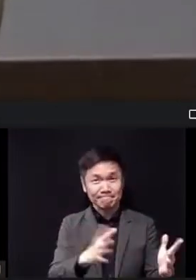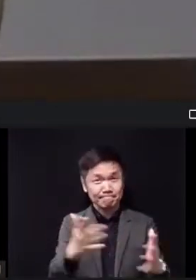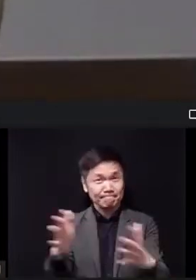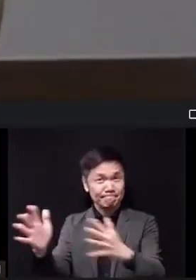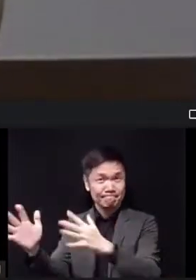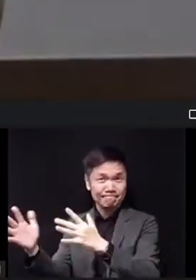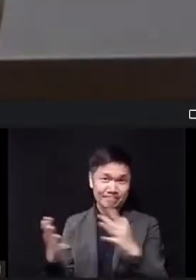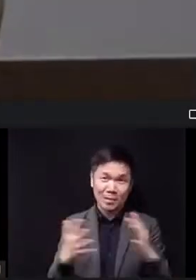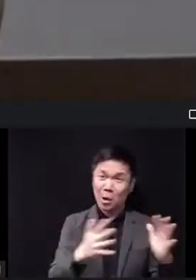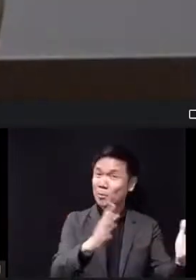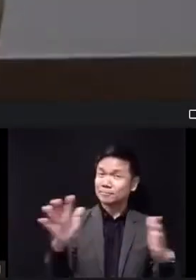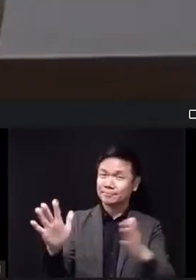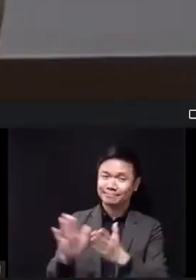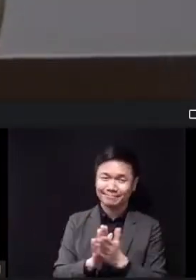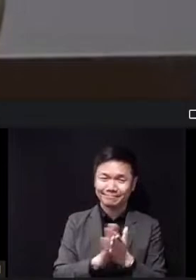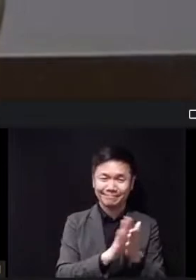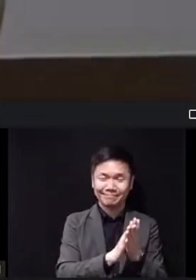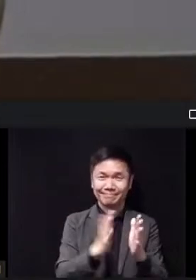interpreters?